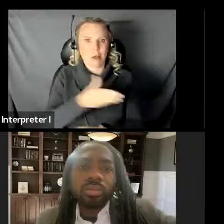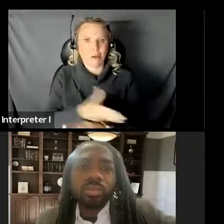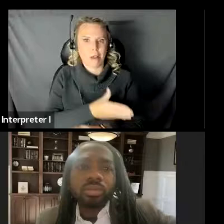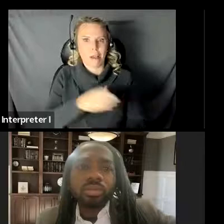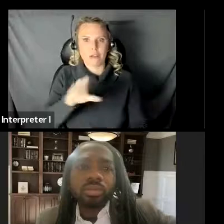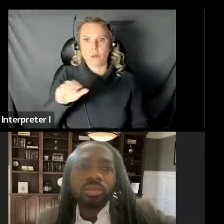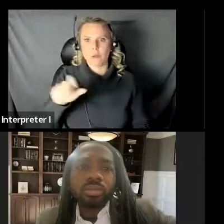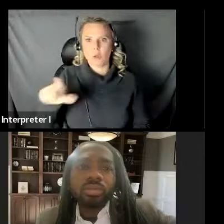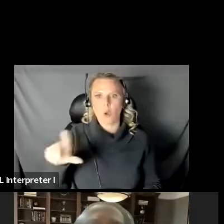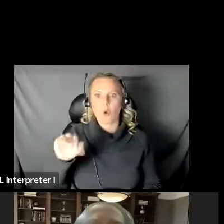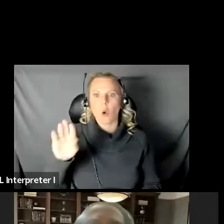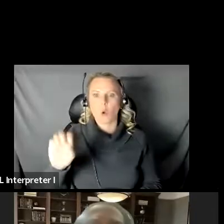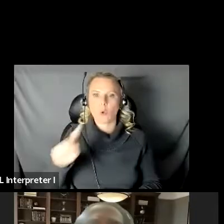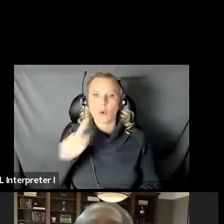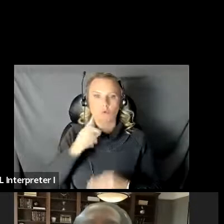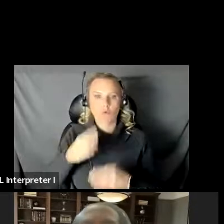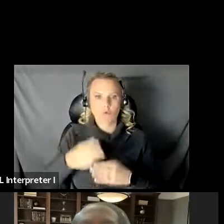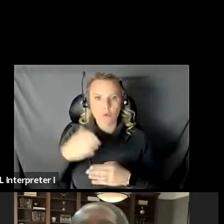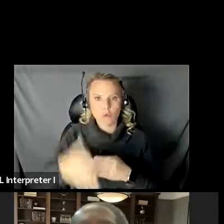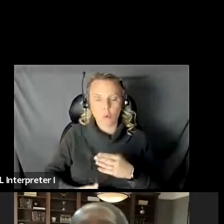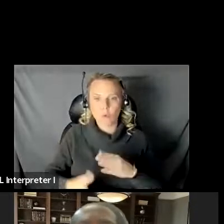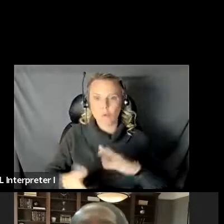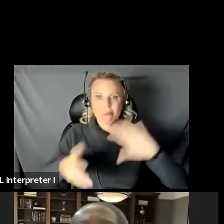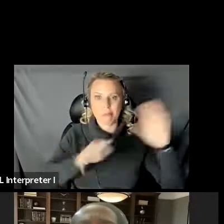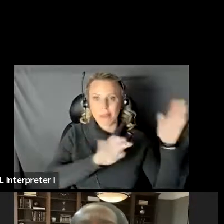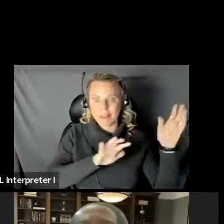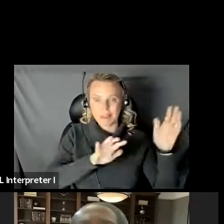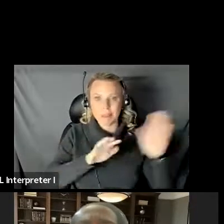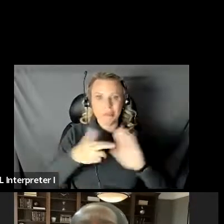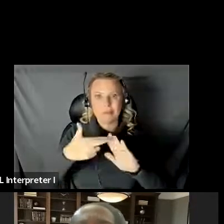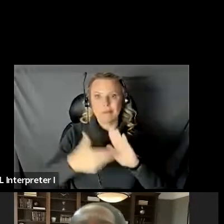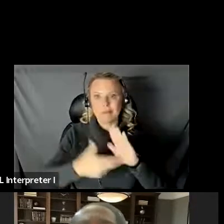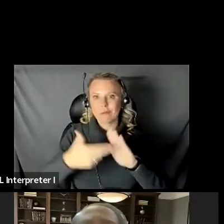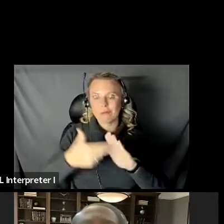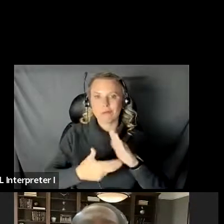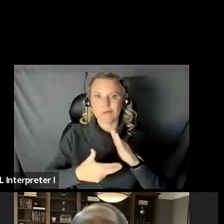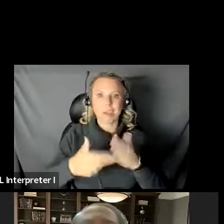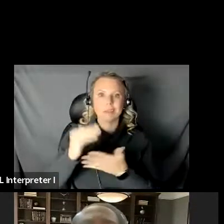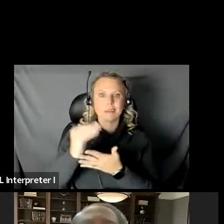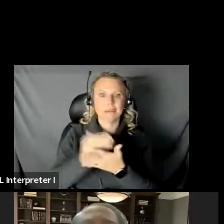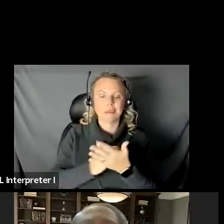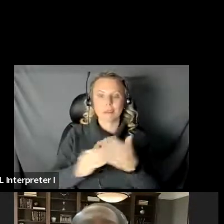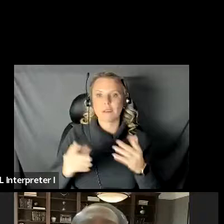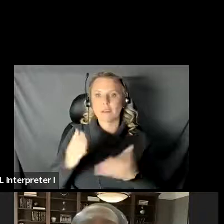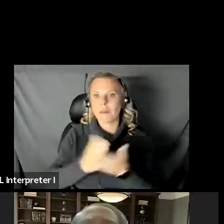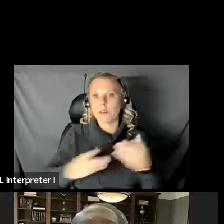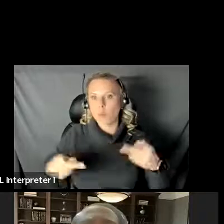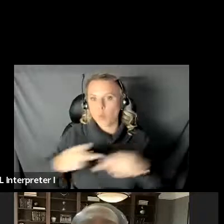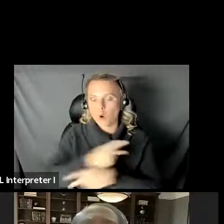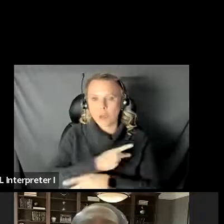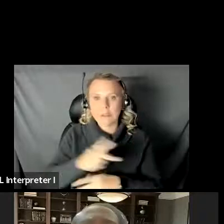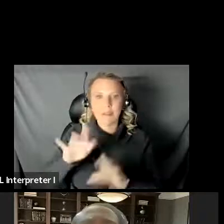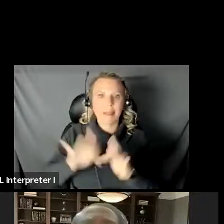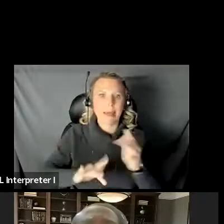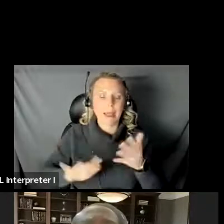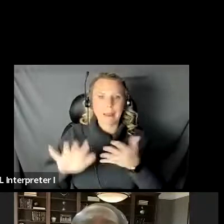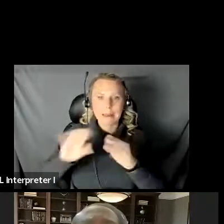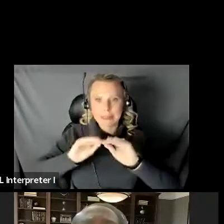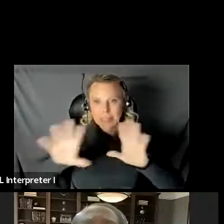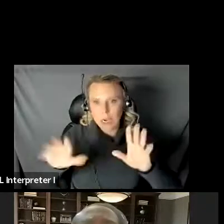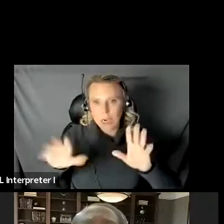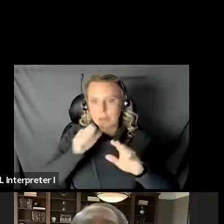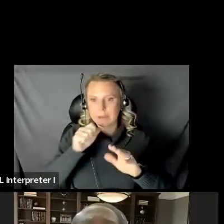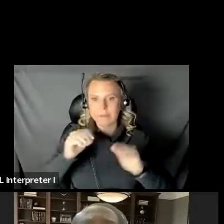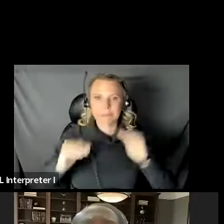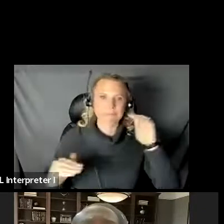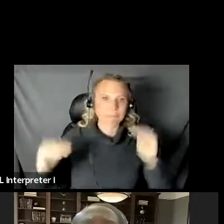code. As a result, our criminal laws are a mess. They have been ranked among the worst in the country. They lack clarity, completeness, and